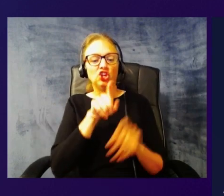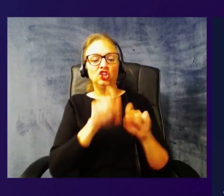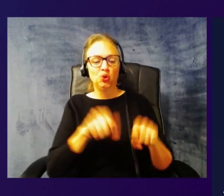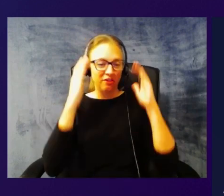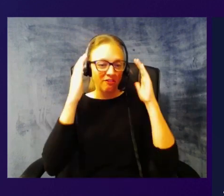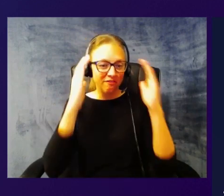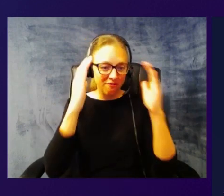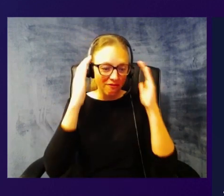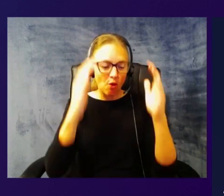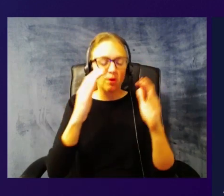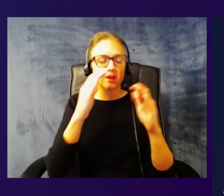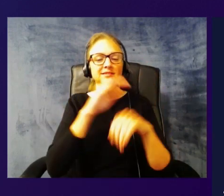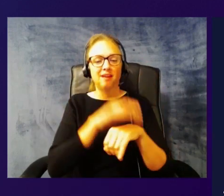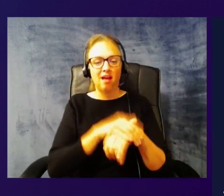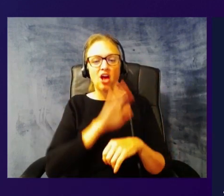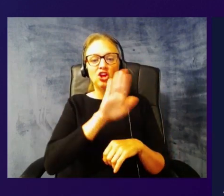differentiated